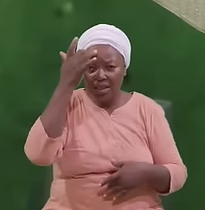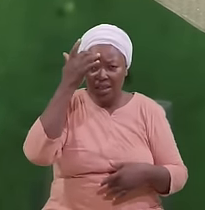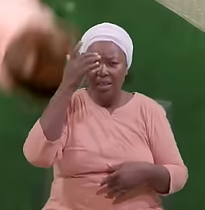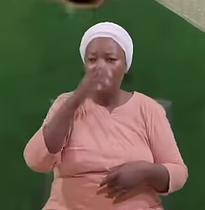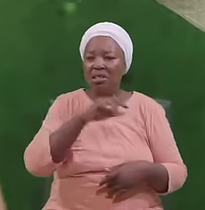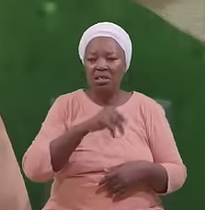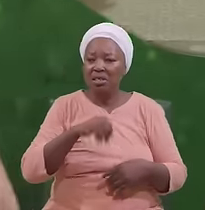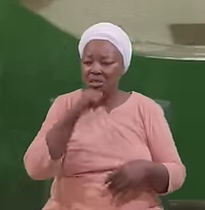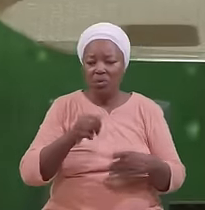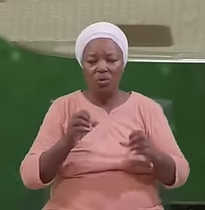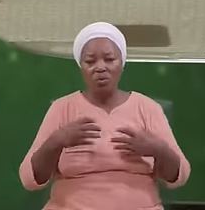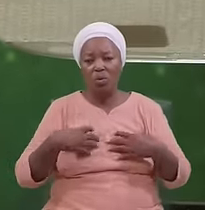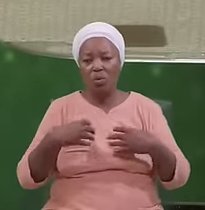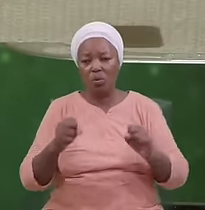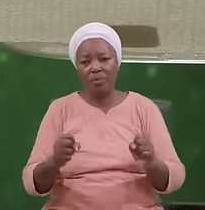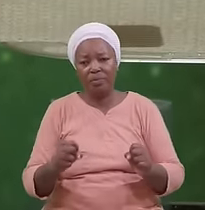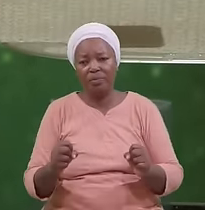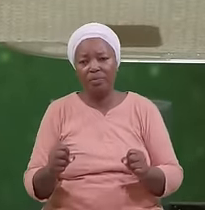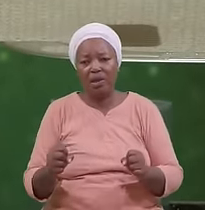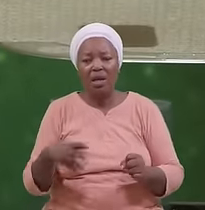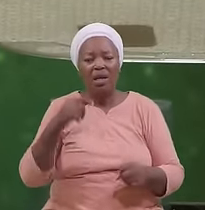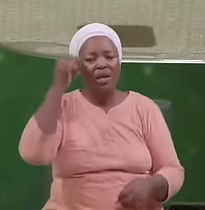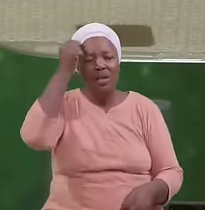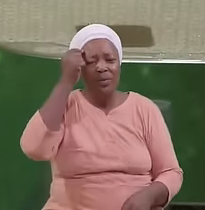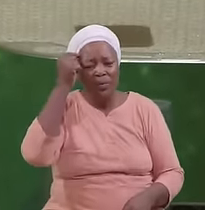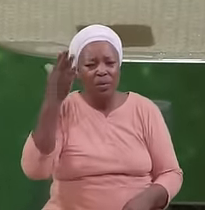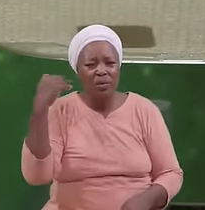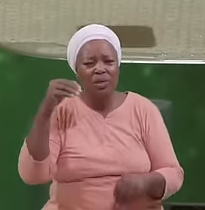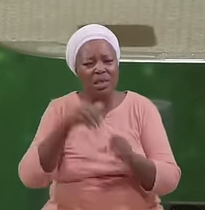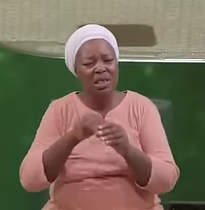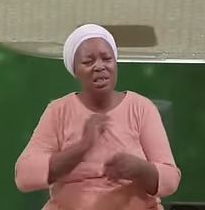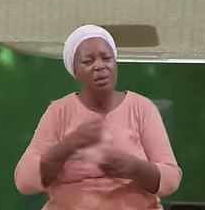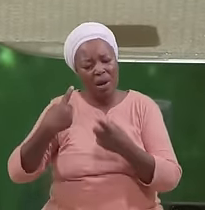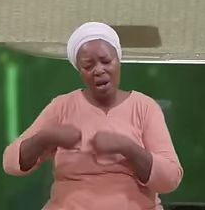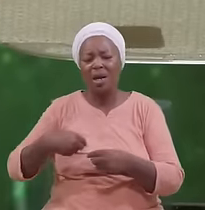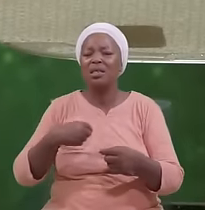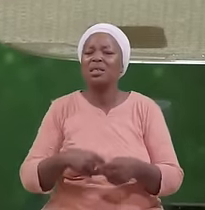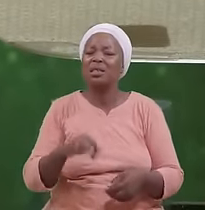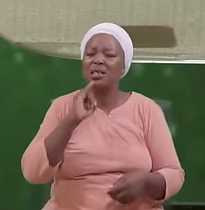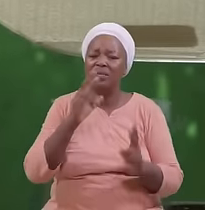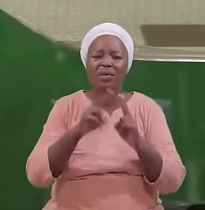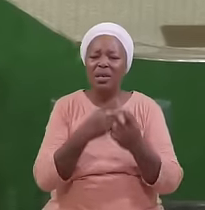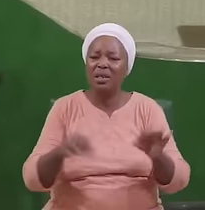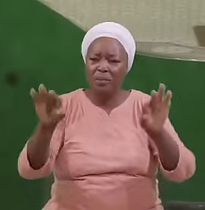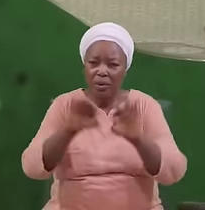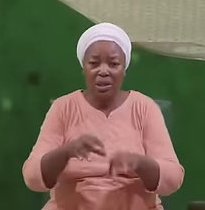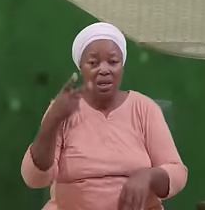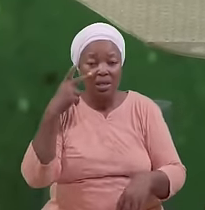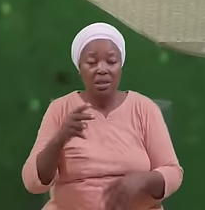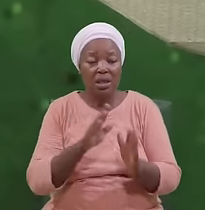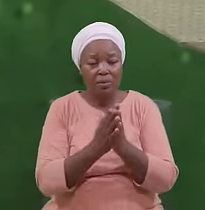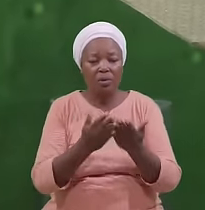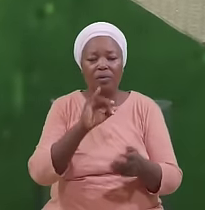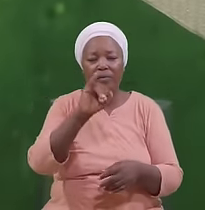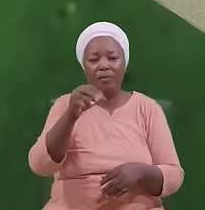get well. The thought in our hearts matter. Look at Job chapter 42.